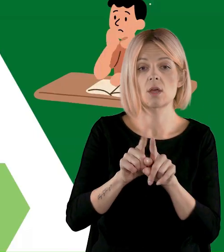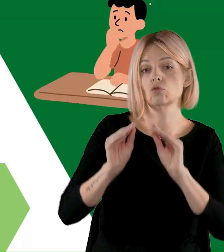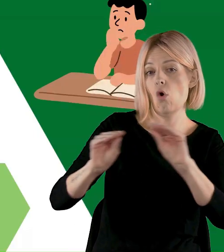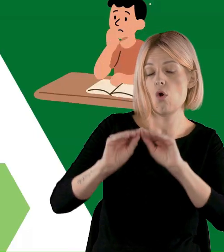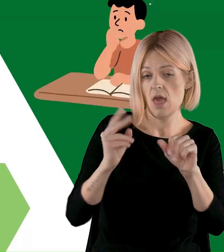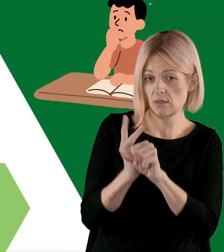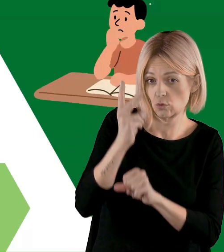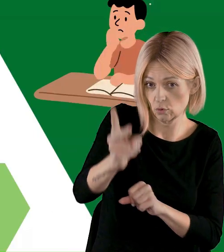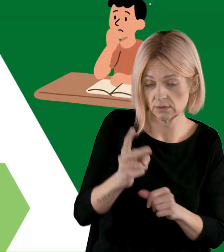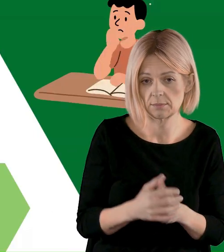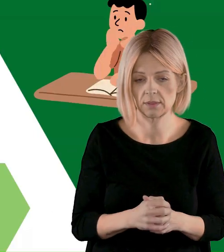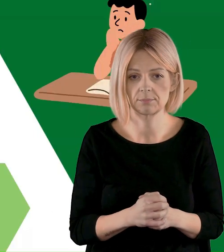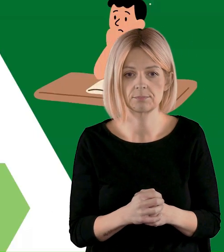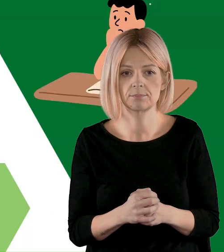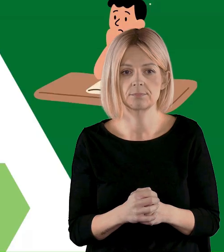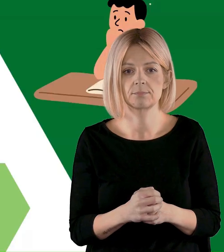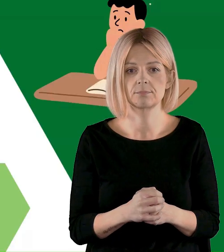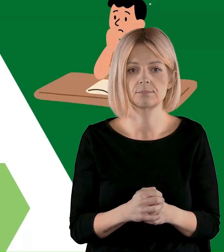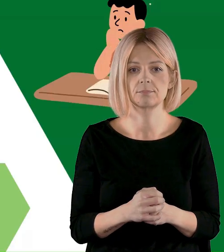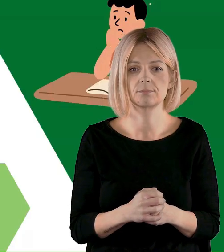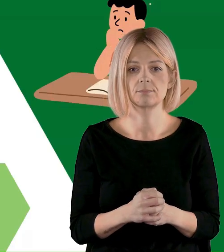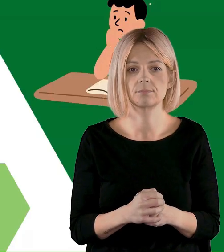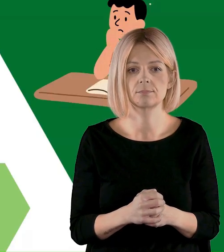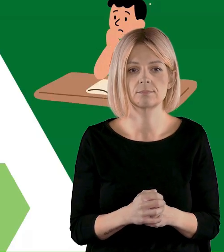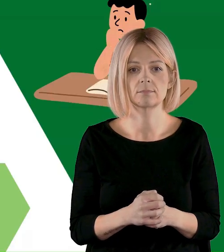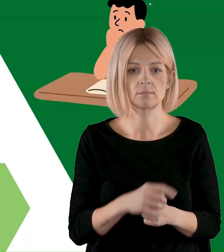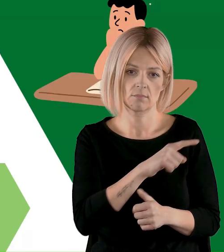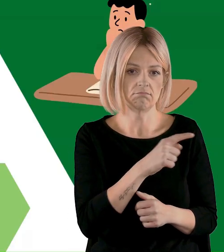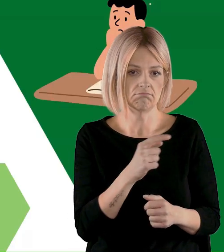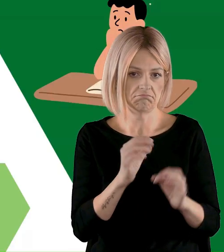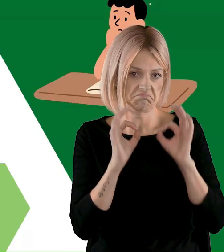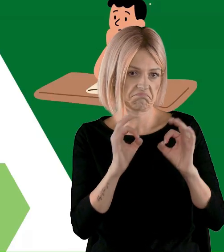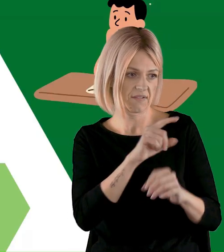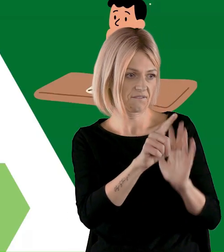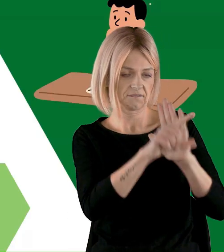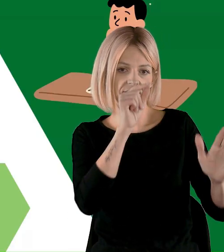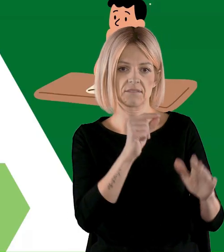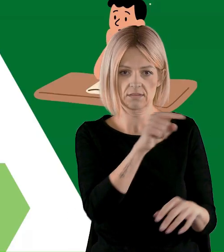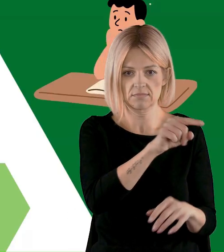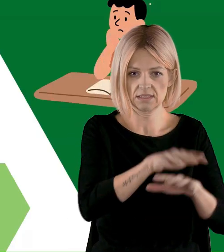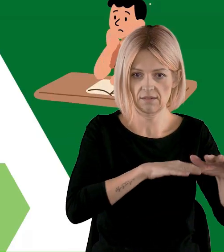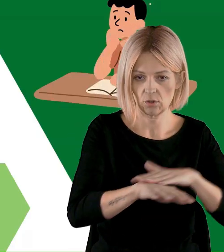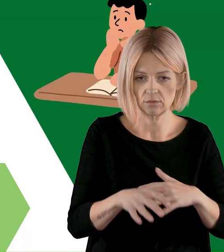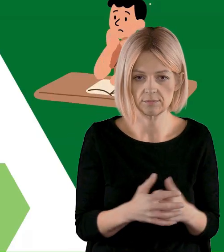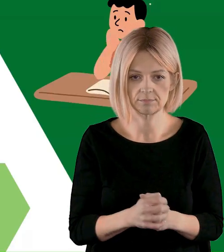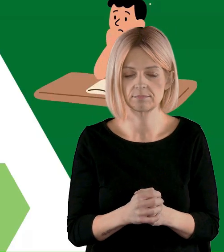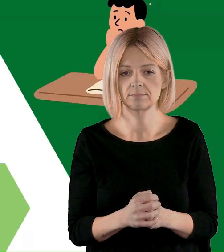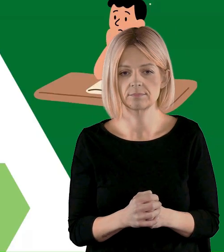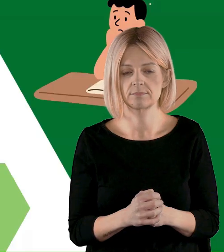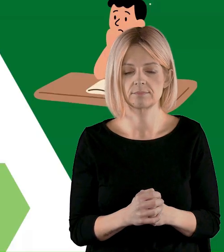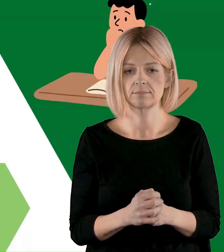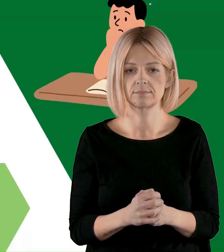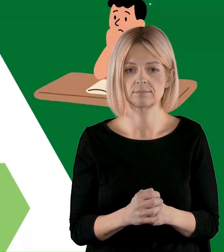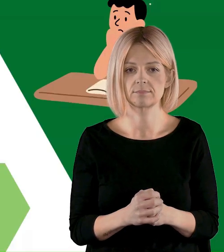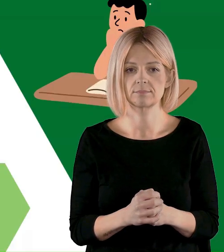This job can be a really great match for this individual and for these target groups. Example of career